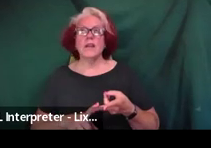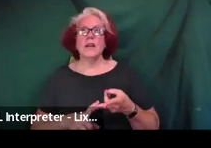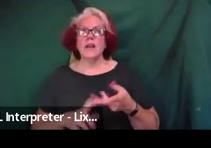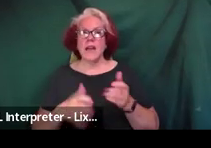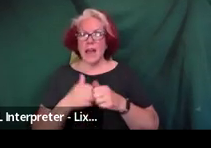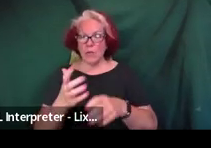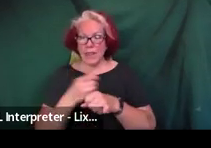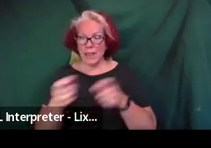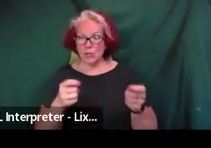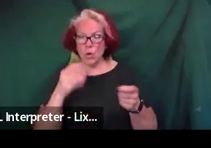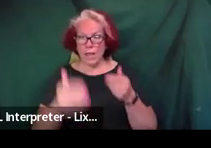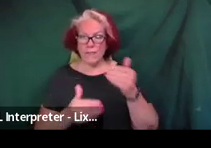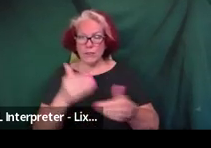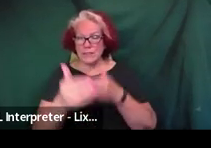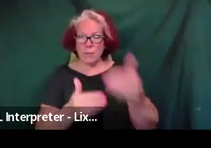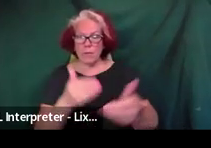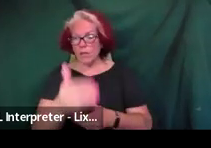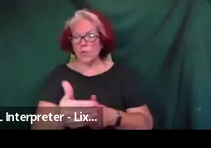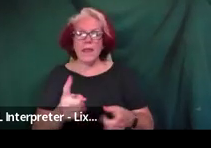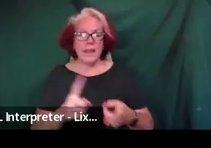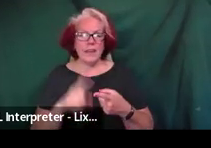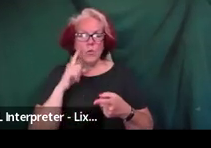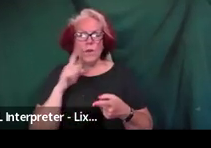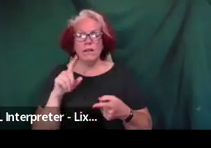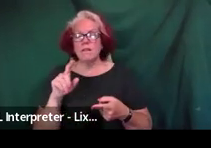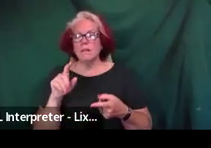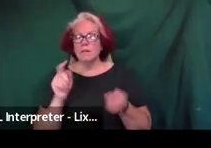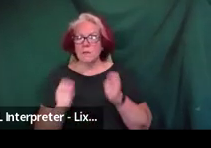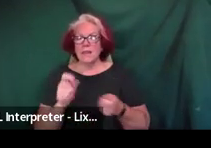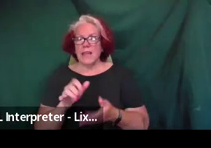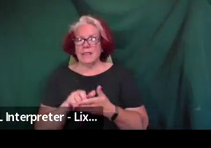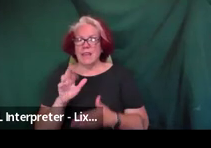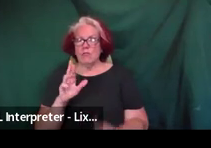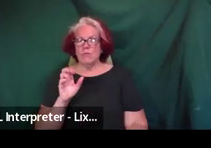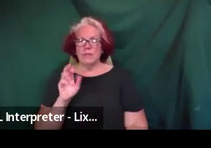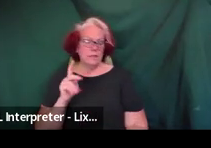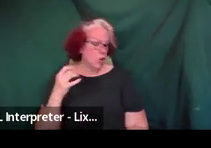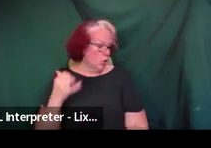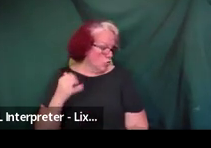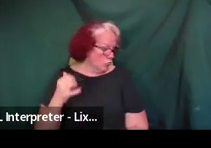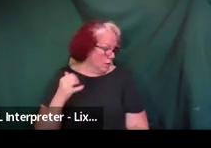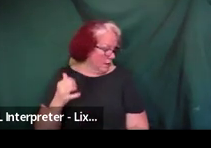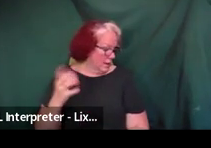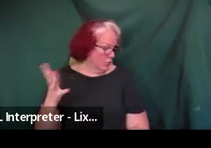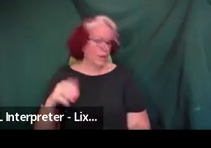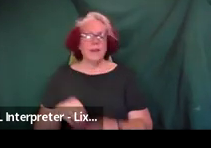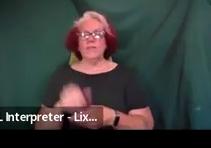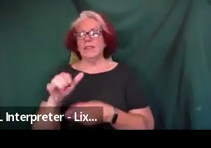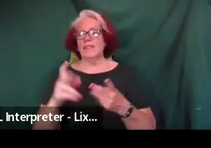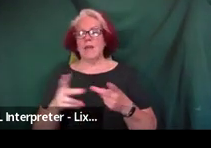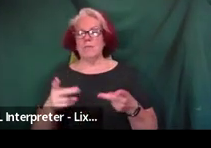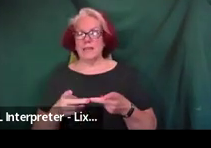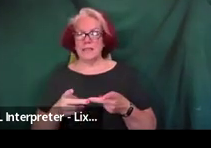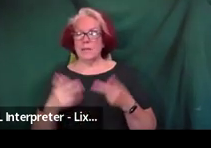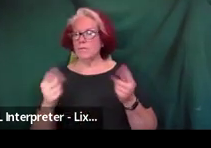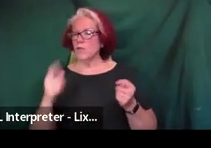it's going to mitigate that risk over time. Right now, you're kind of in that place where, I'm trying to